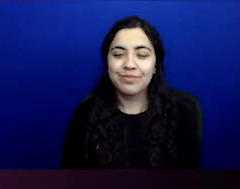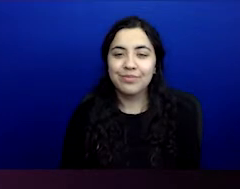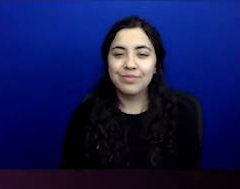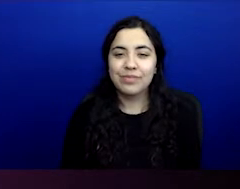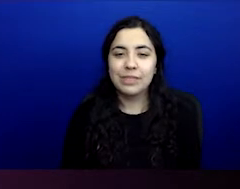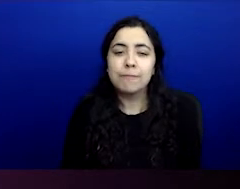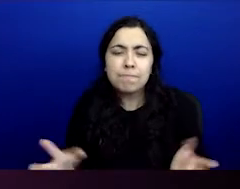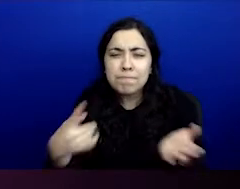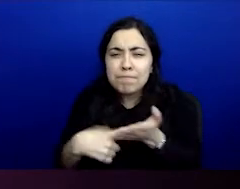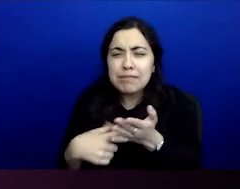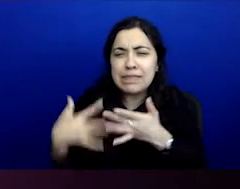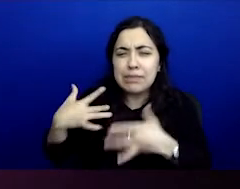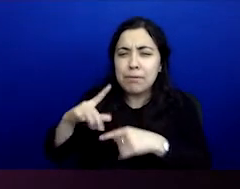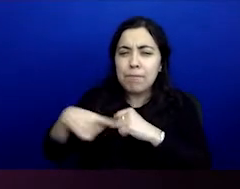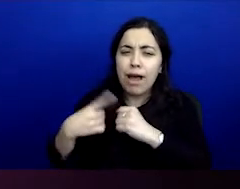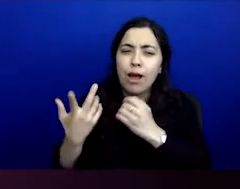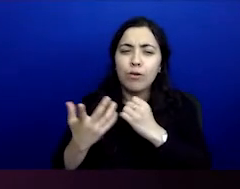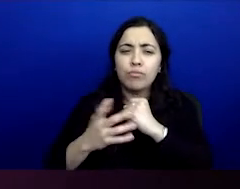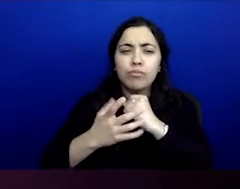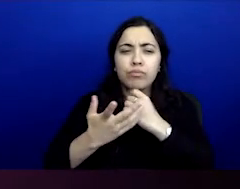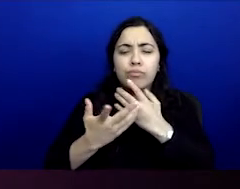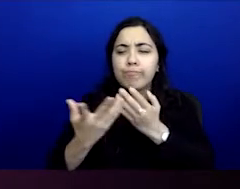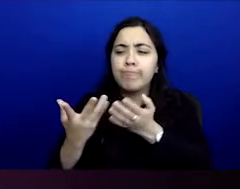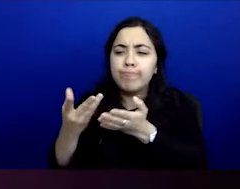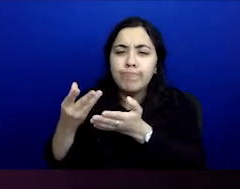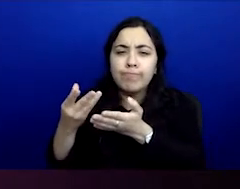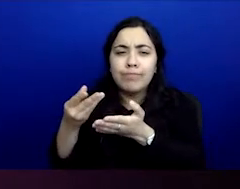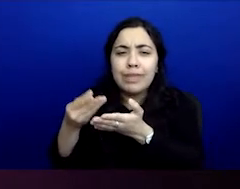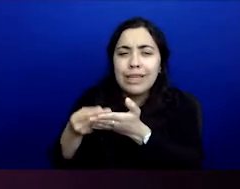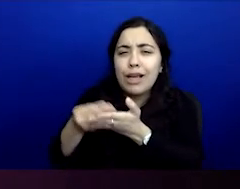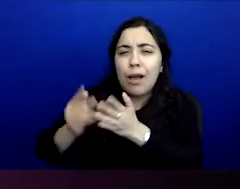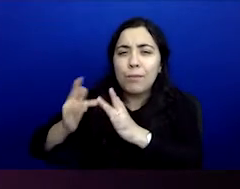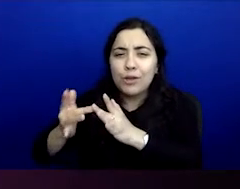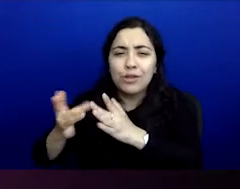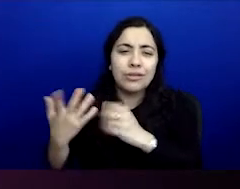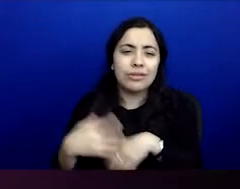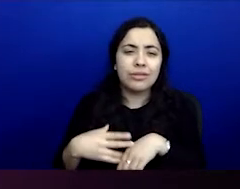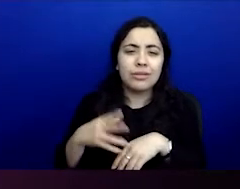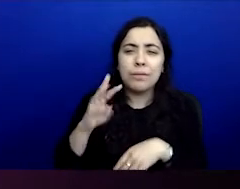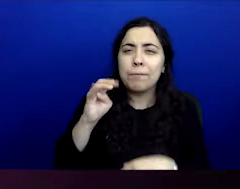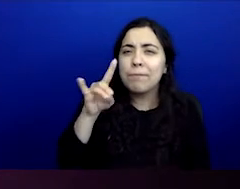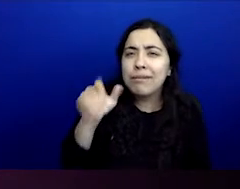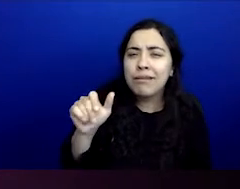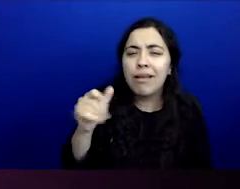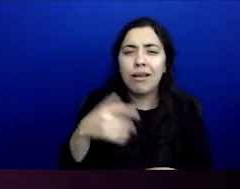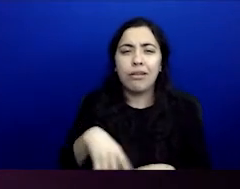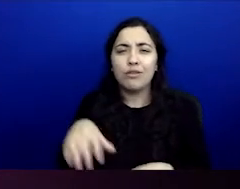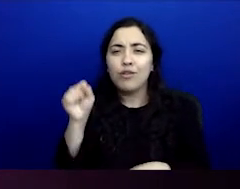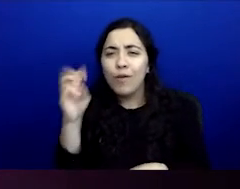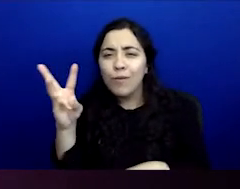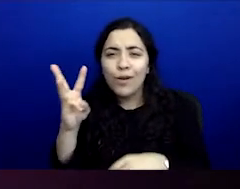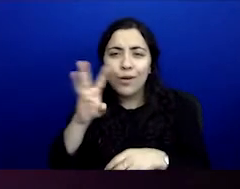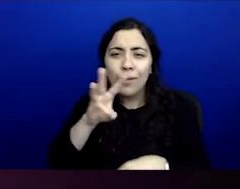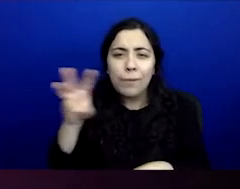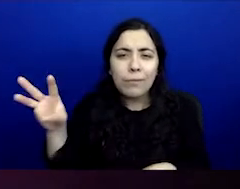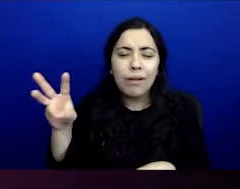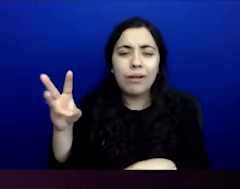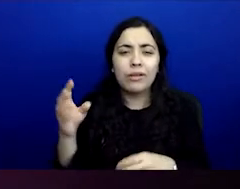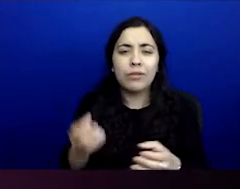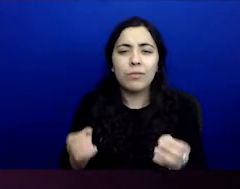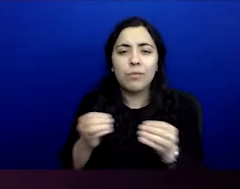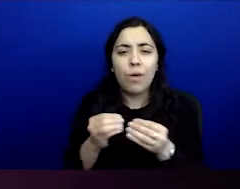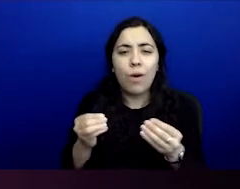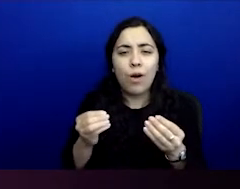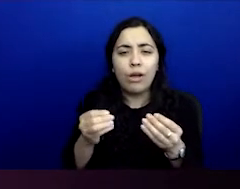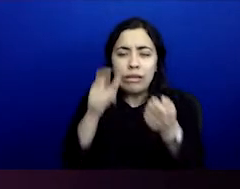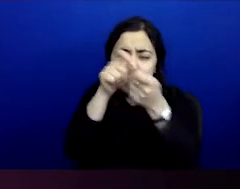I'm talking mostly about e-commerce, media sites, and software sites. So it can even be more granular than